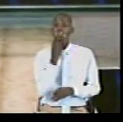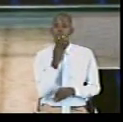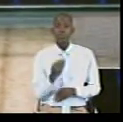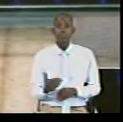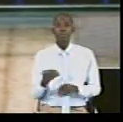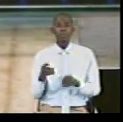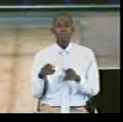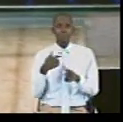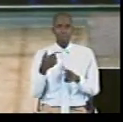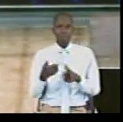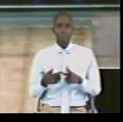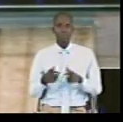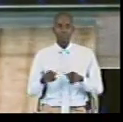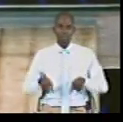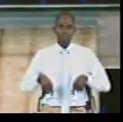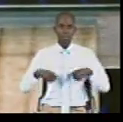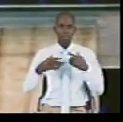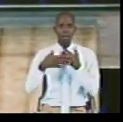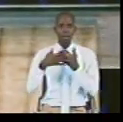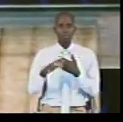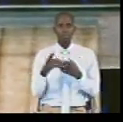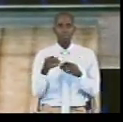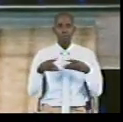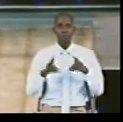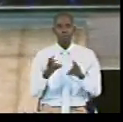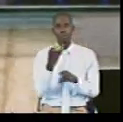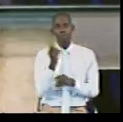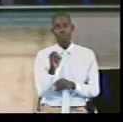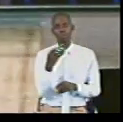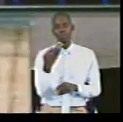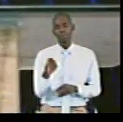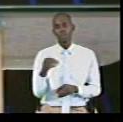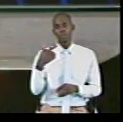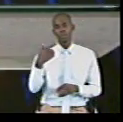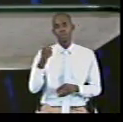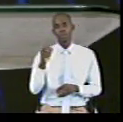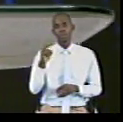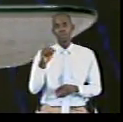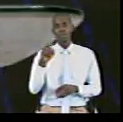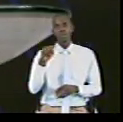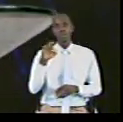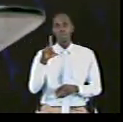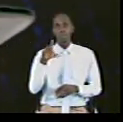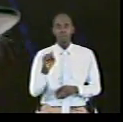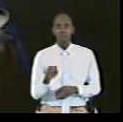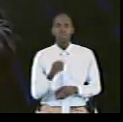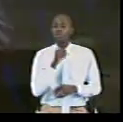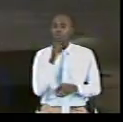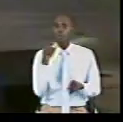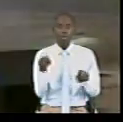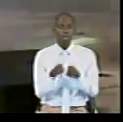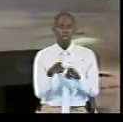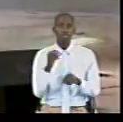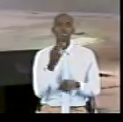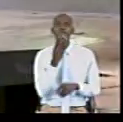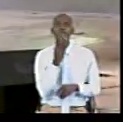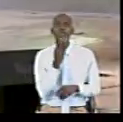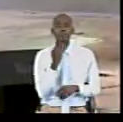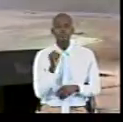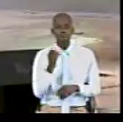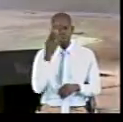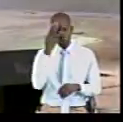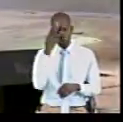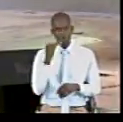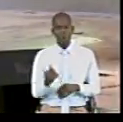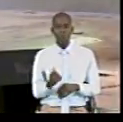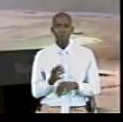the manner of the Gentiles, and not as do the Jews, why compellest